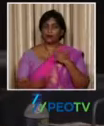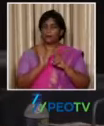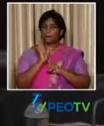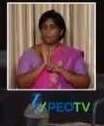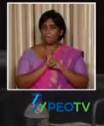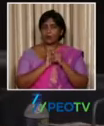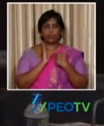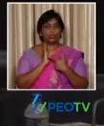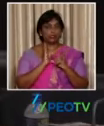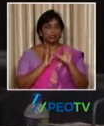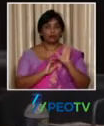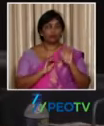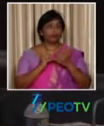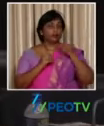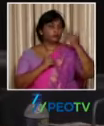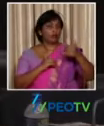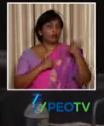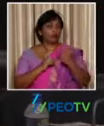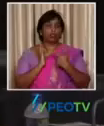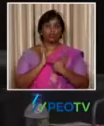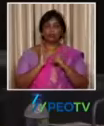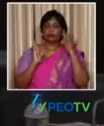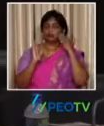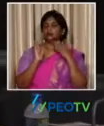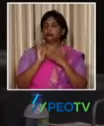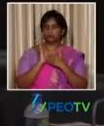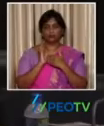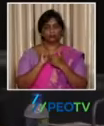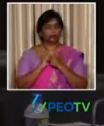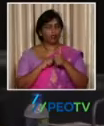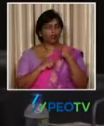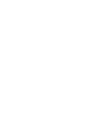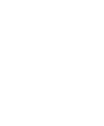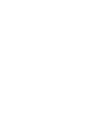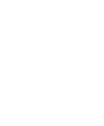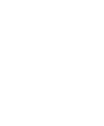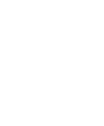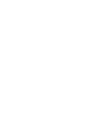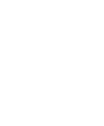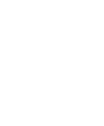What they will do is they will leave Sri Lanka.